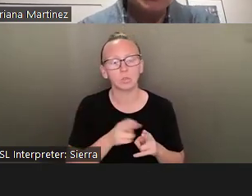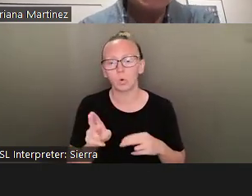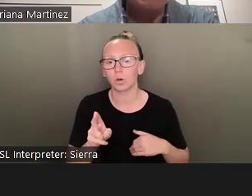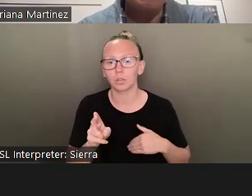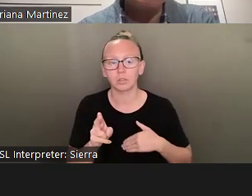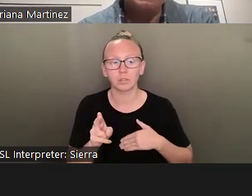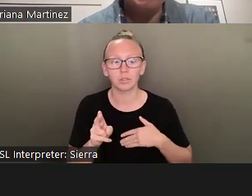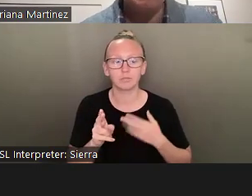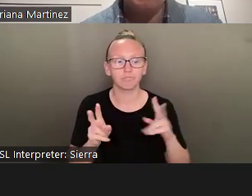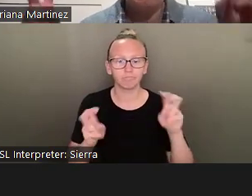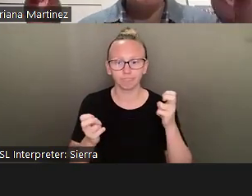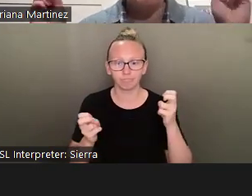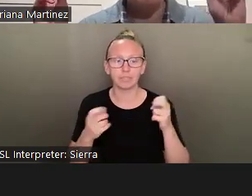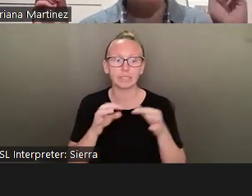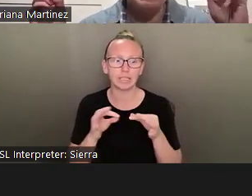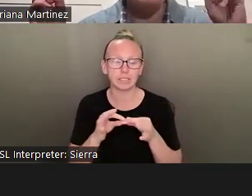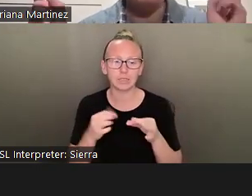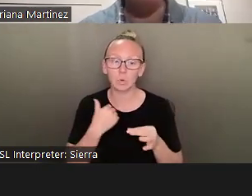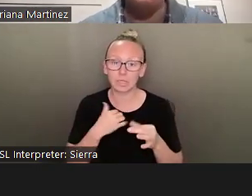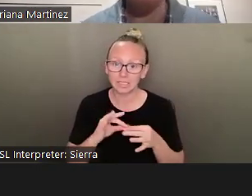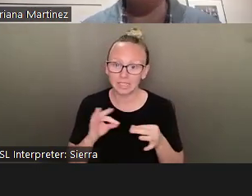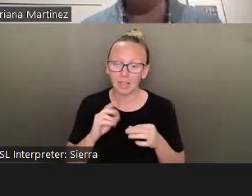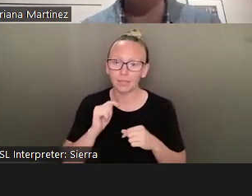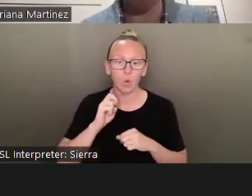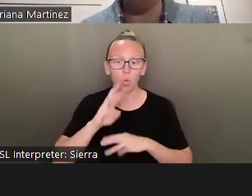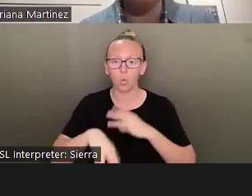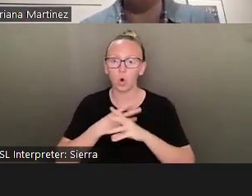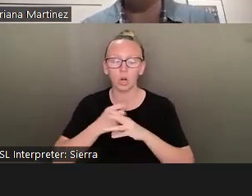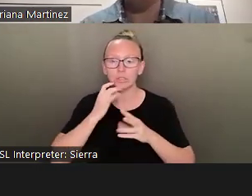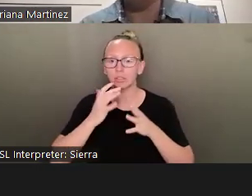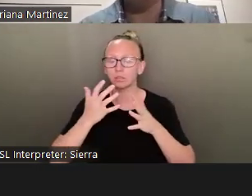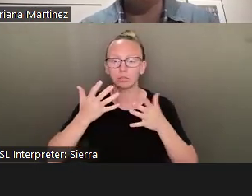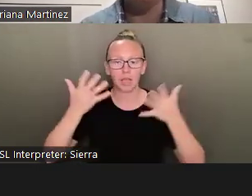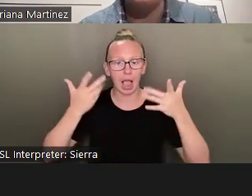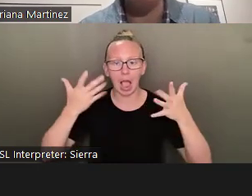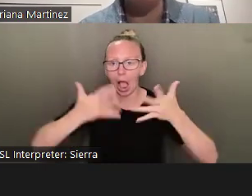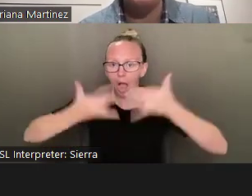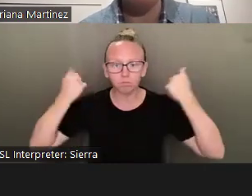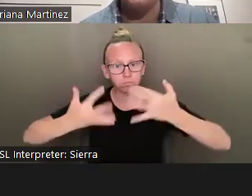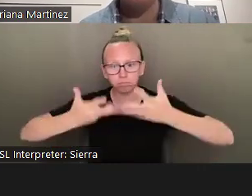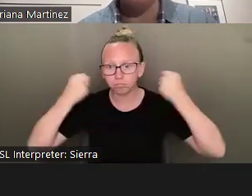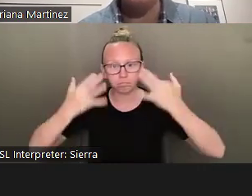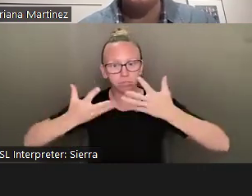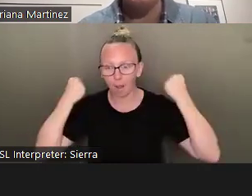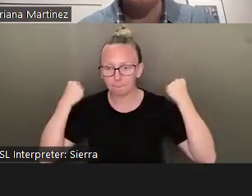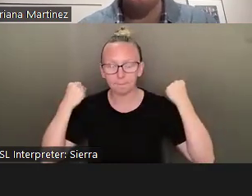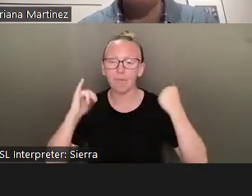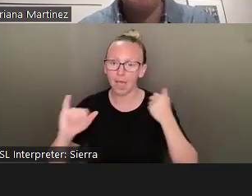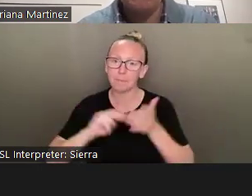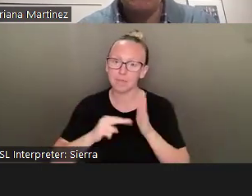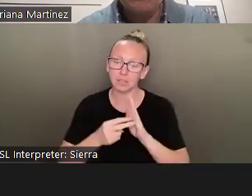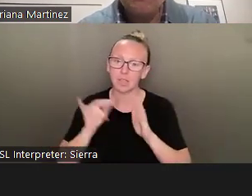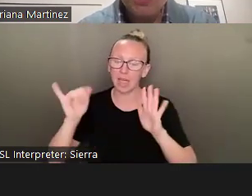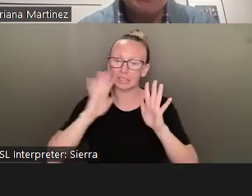just says, "We say the world is passing us by, which is to say it is blurring outside while I am blurring in